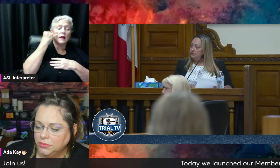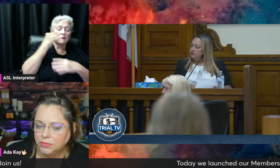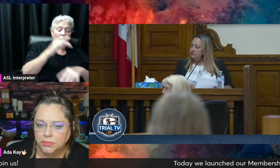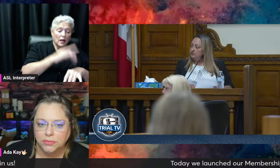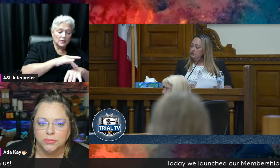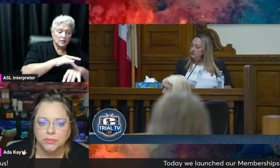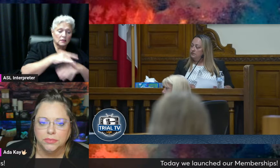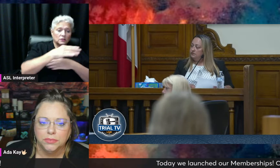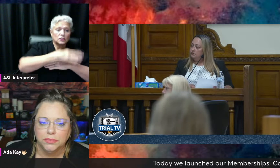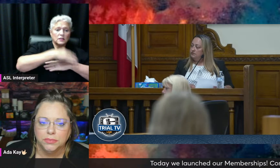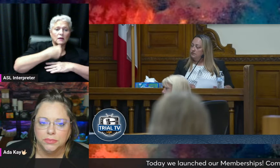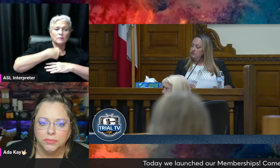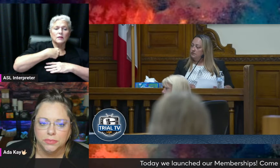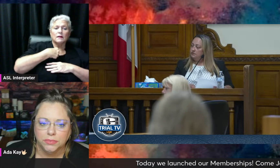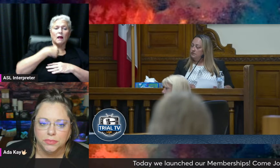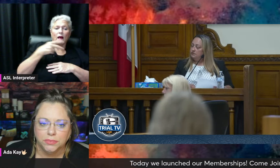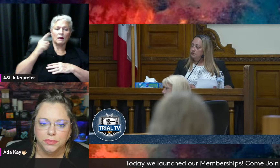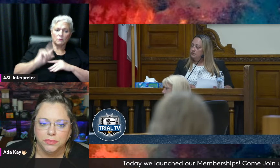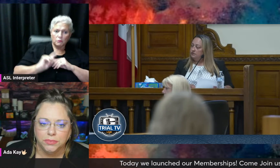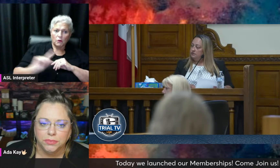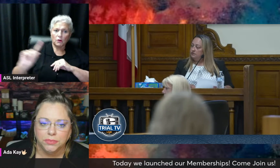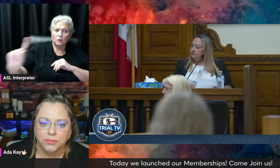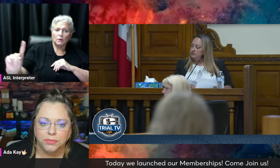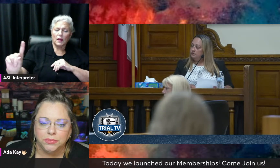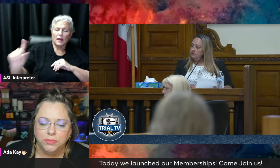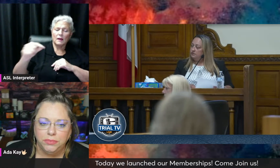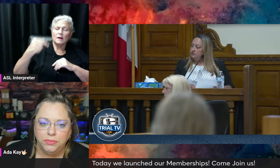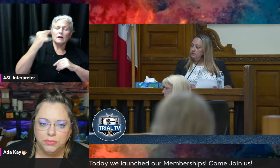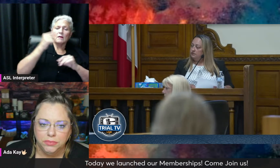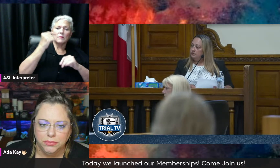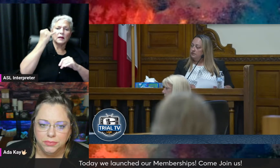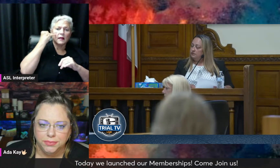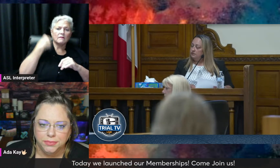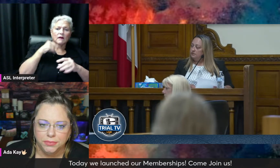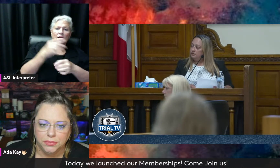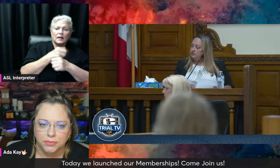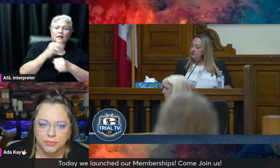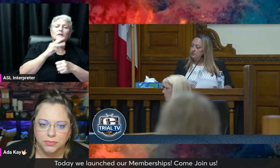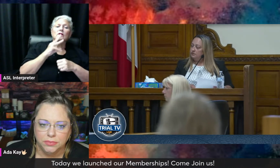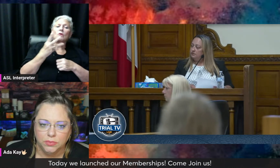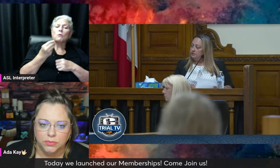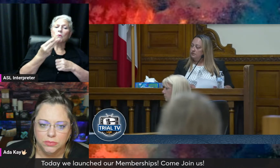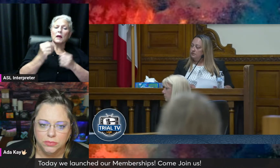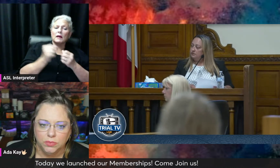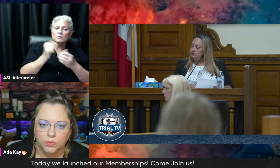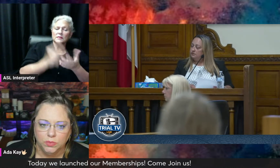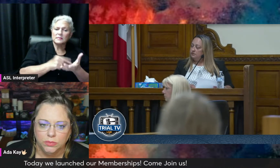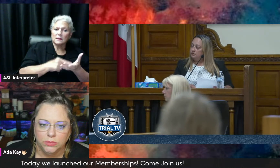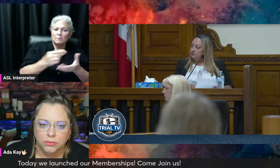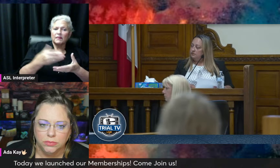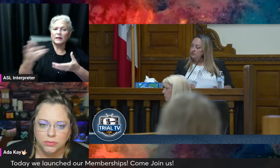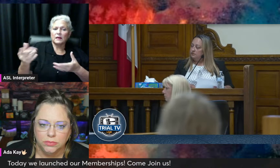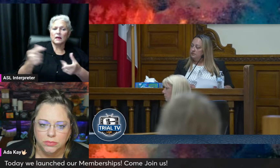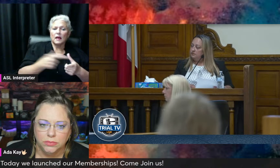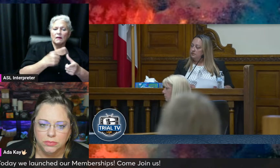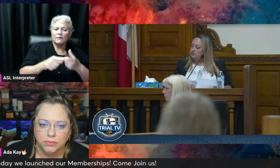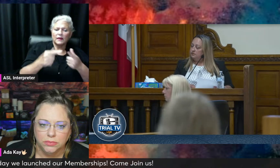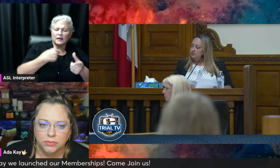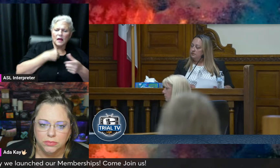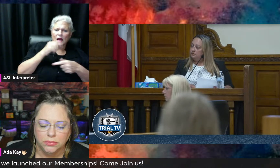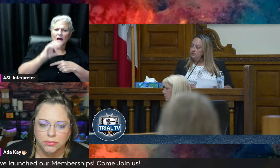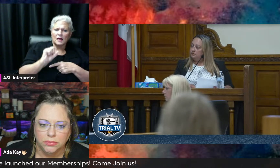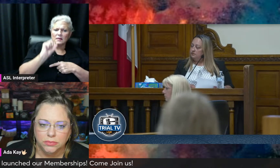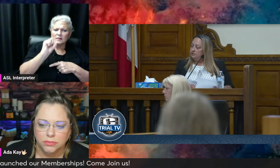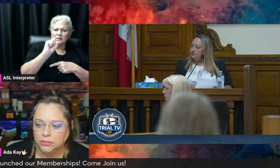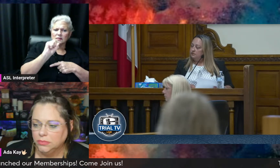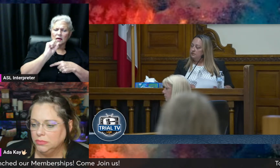away, but if I get that wet with something and I swab it then, doesn't that actually increase the number